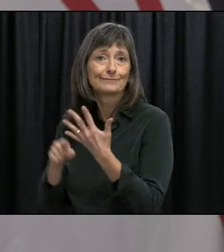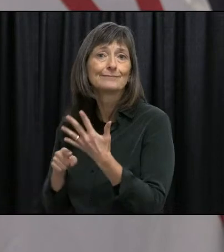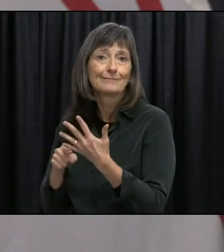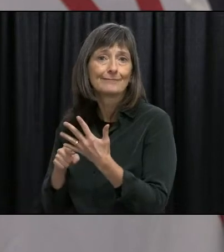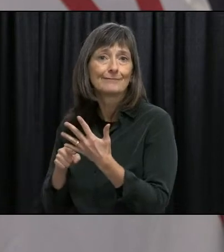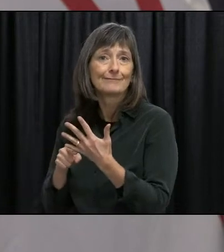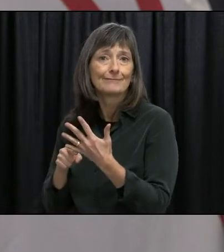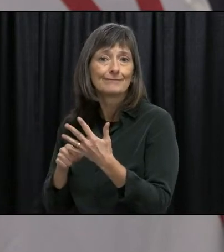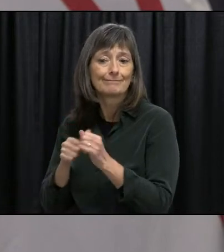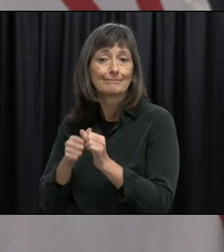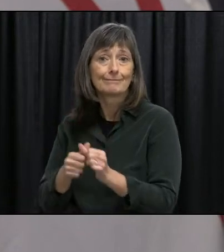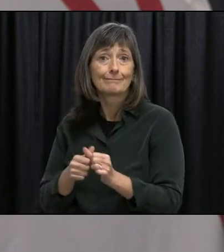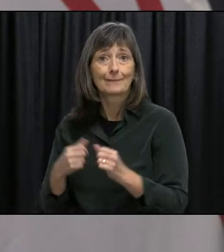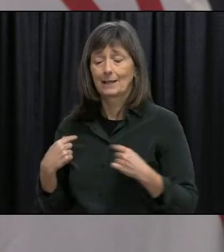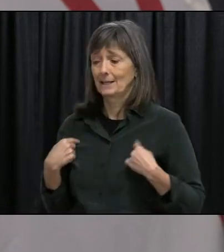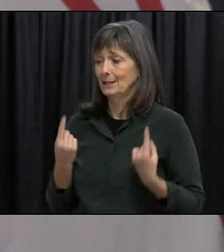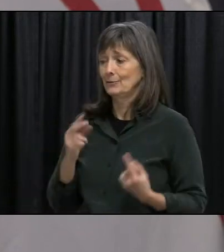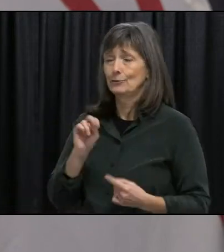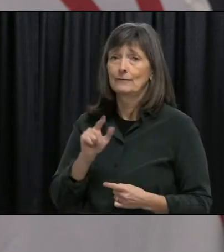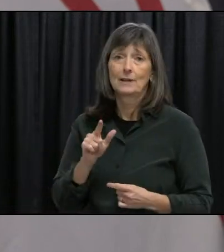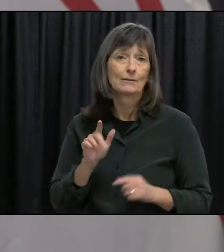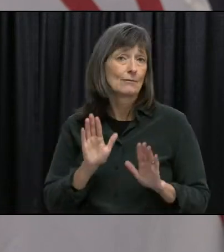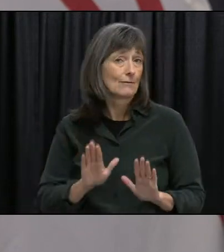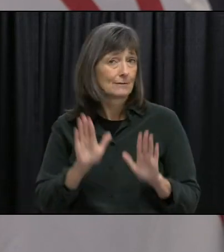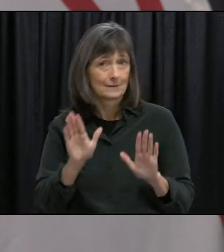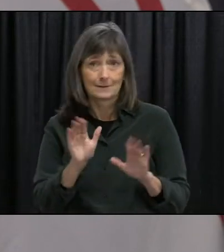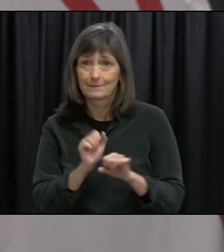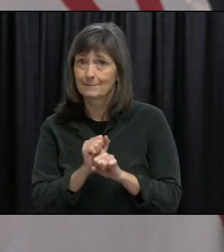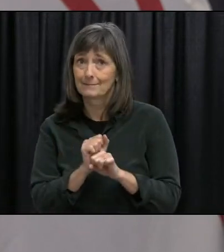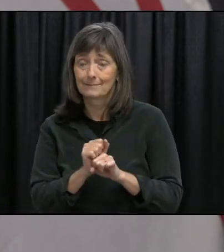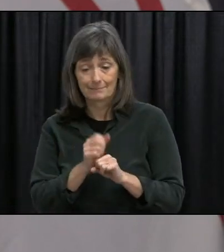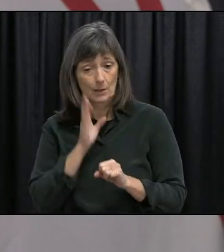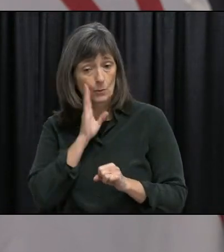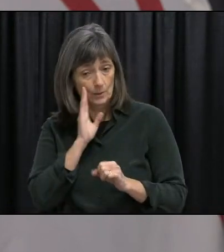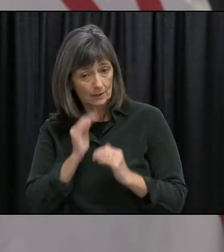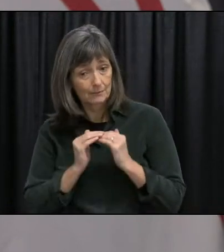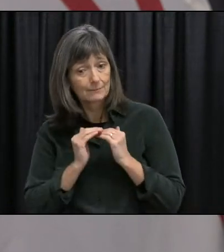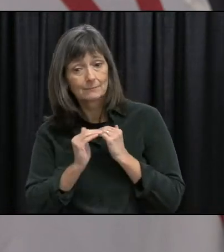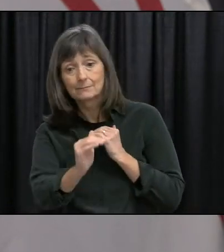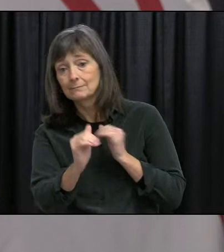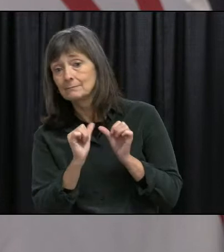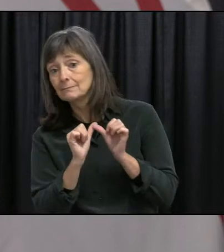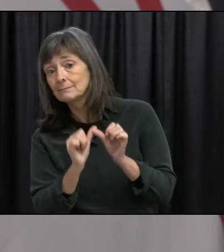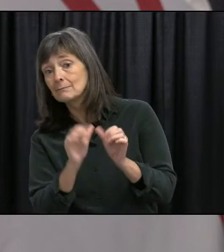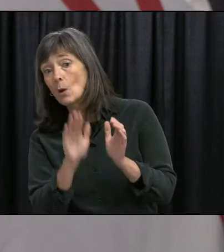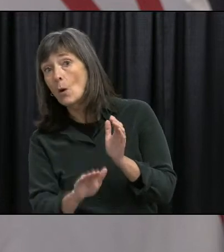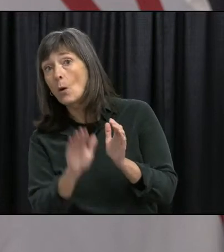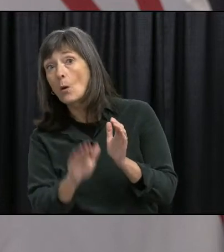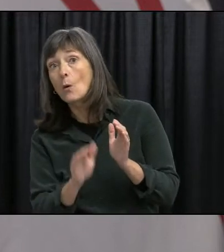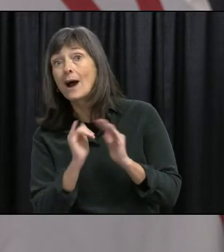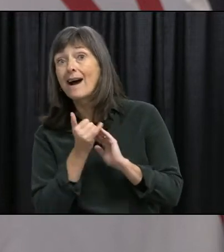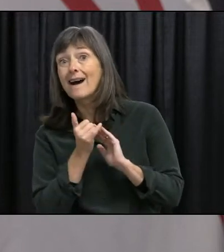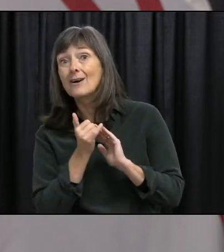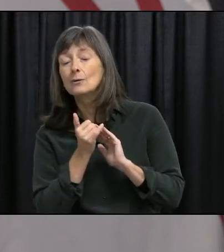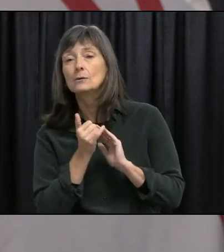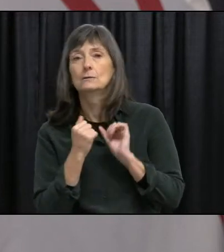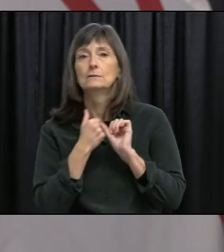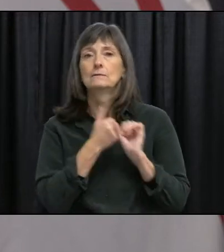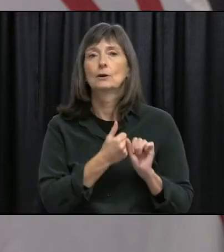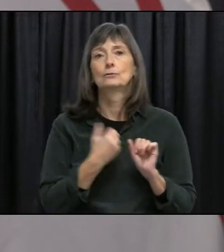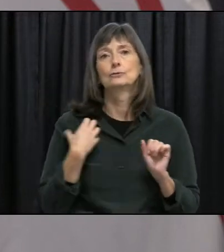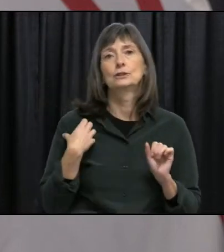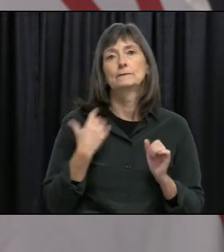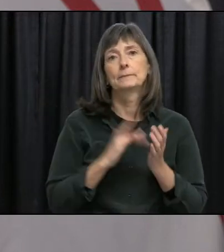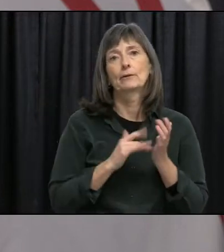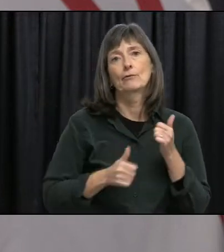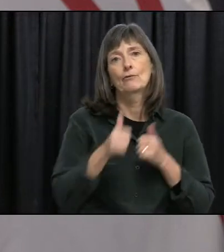vigilant. We've done very well in this province, and we're going to continue to do very well in this province. At the advice of our Chief Medical Officer of Health